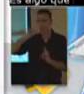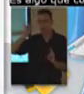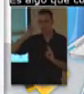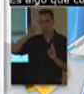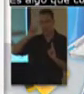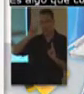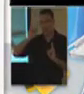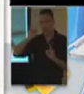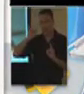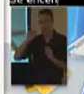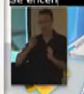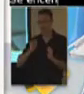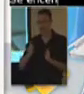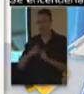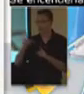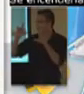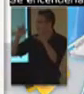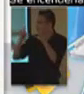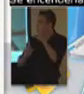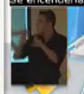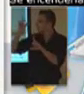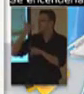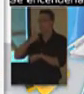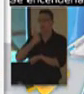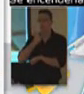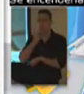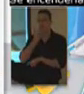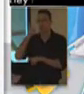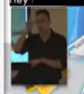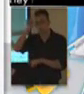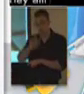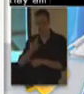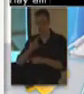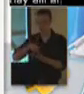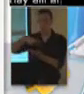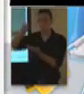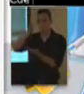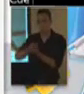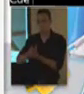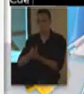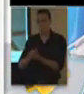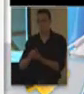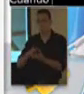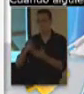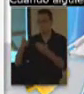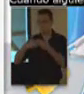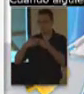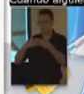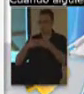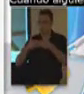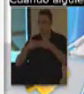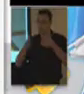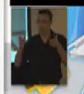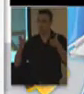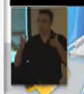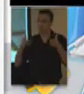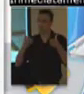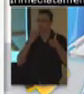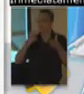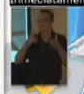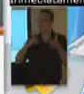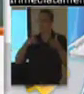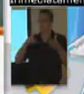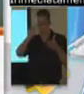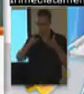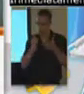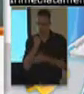with. There'd be an alarm which would light up in red when somebody falls, and straight away the lock